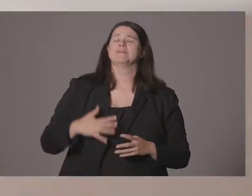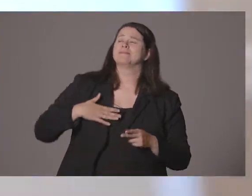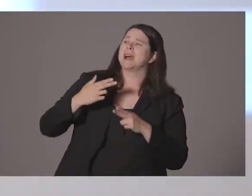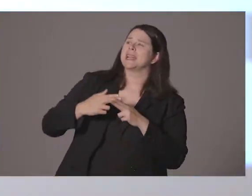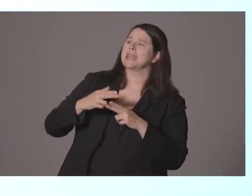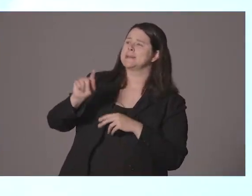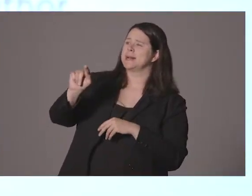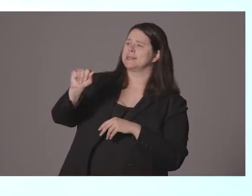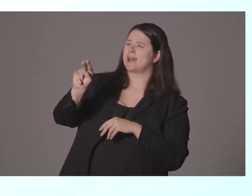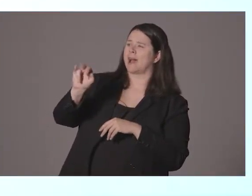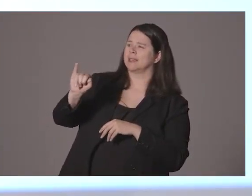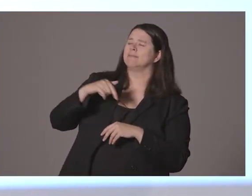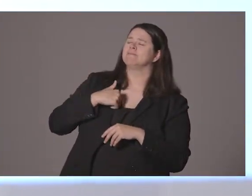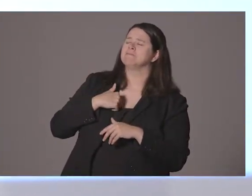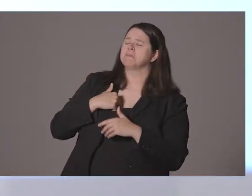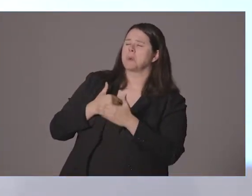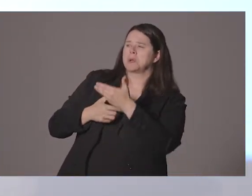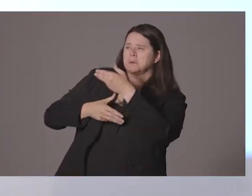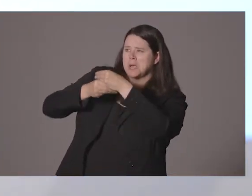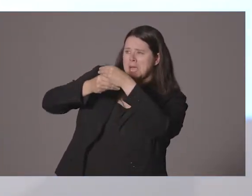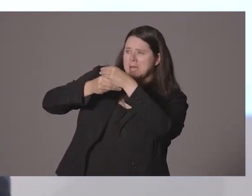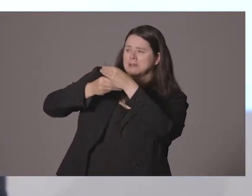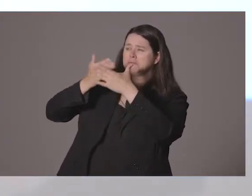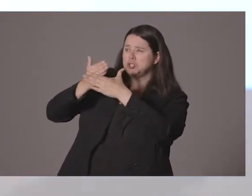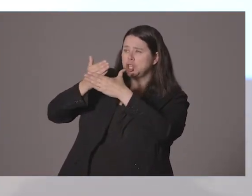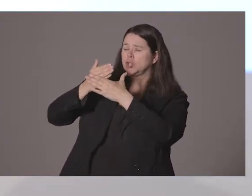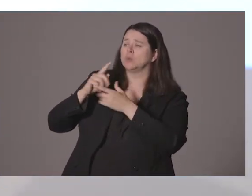Beautiful, thank you. One more.